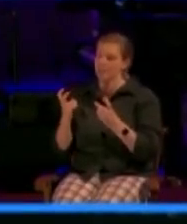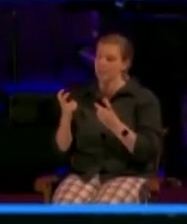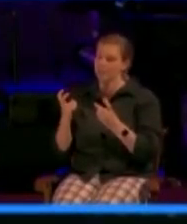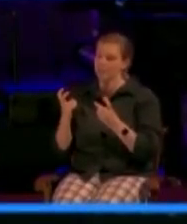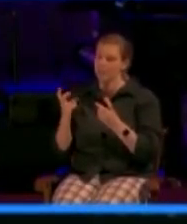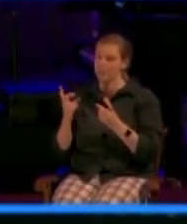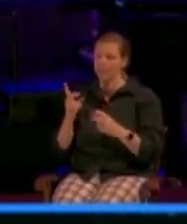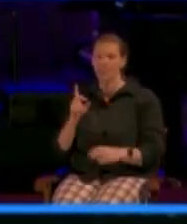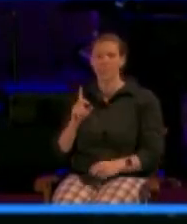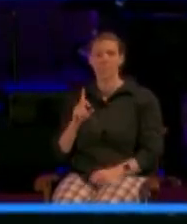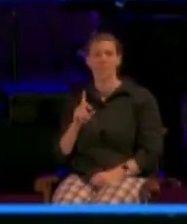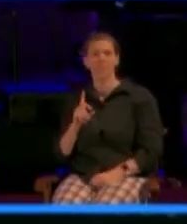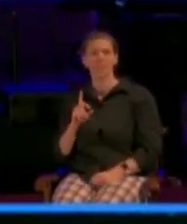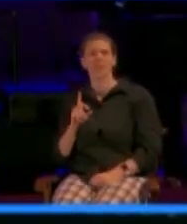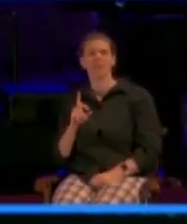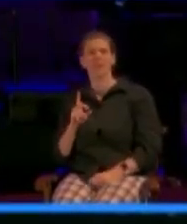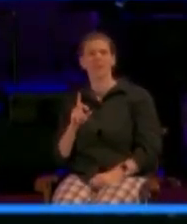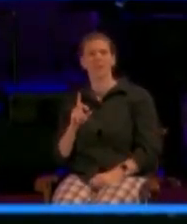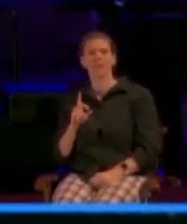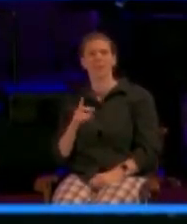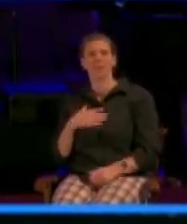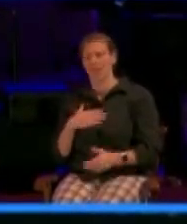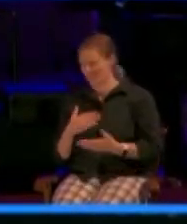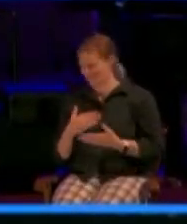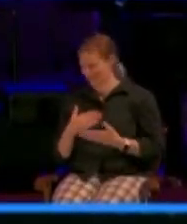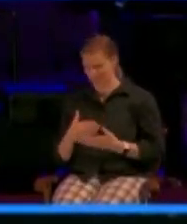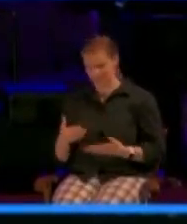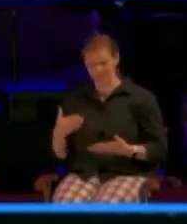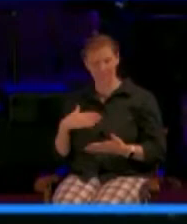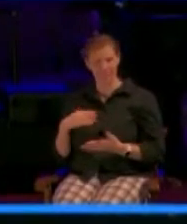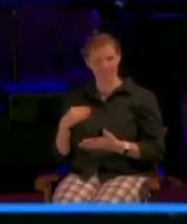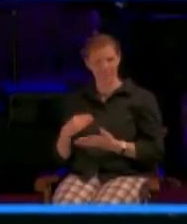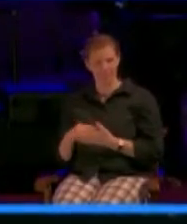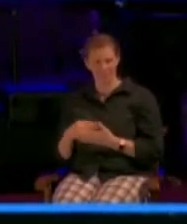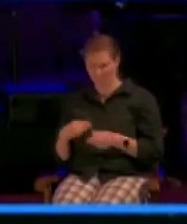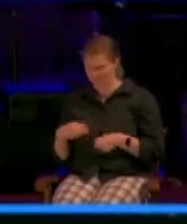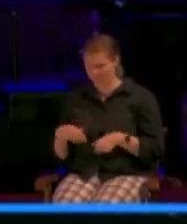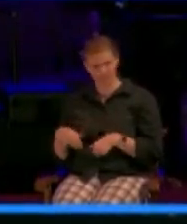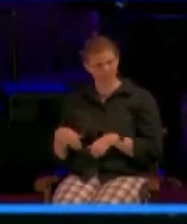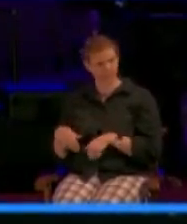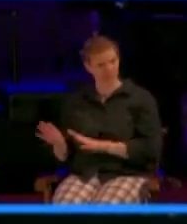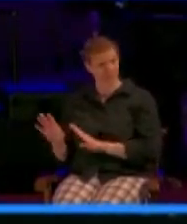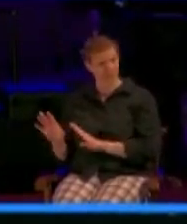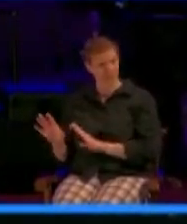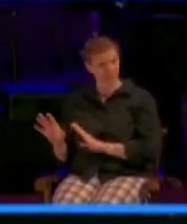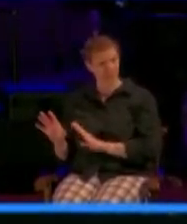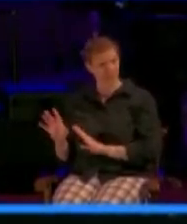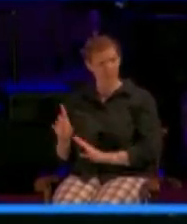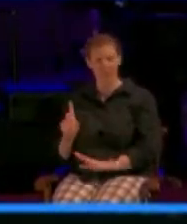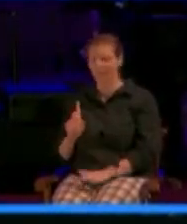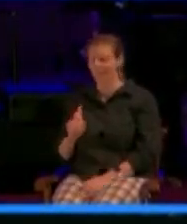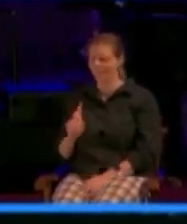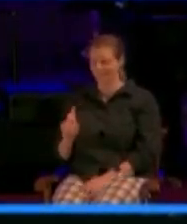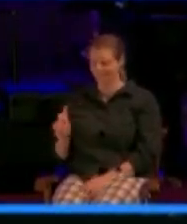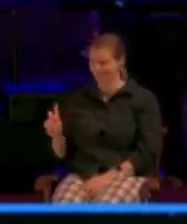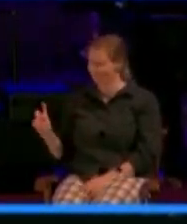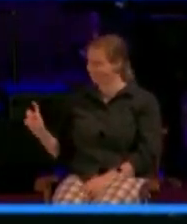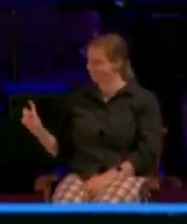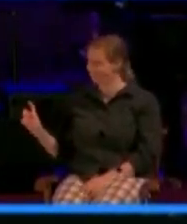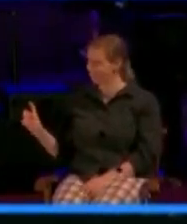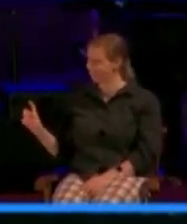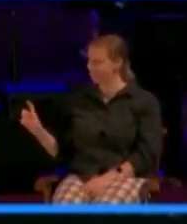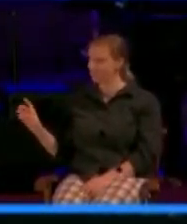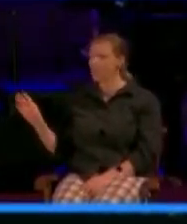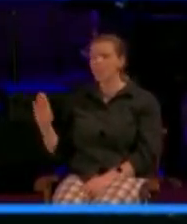Can I tell you something? All three synoptic writers give us this story, and not one of them ever comes back and says he returned and